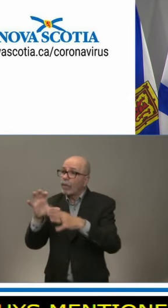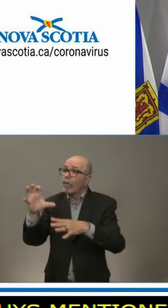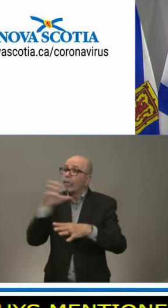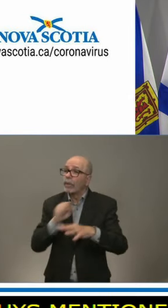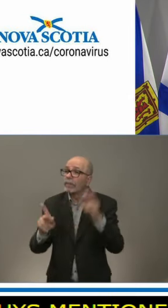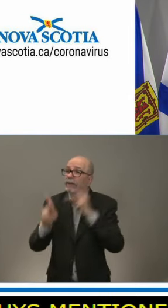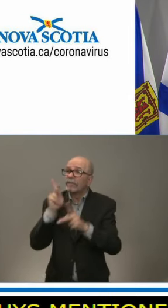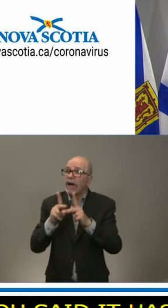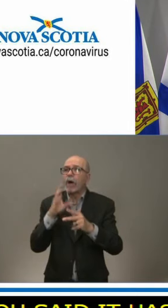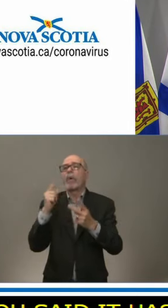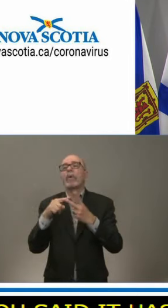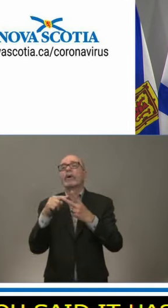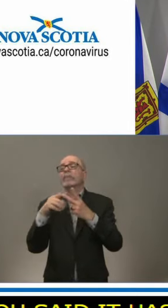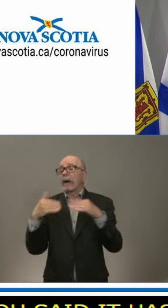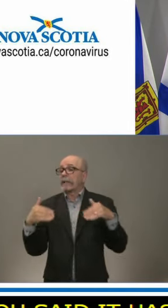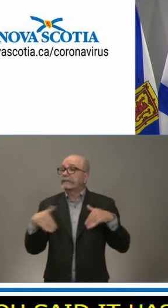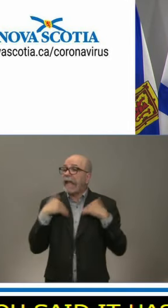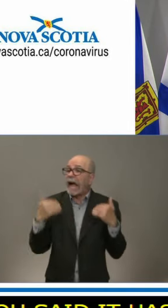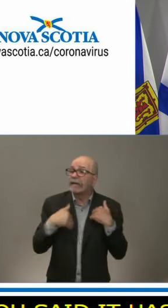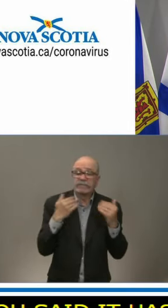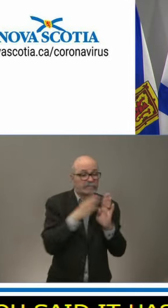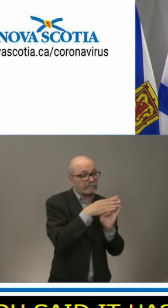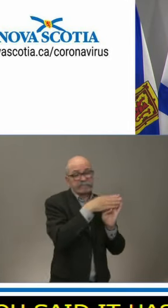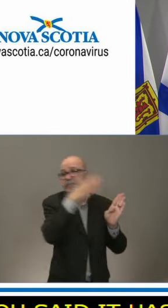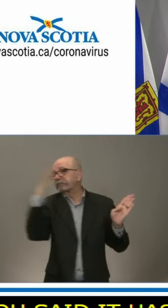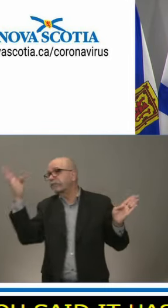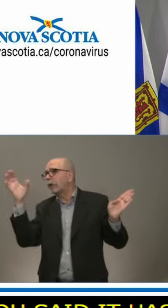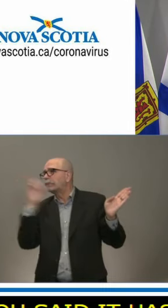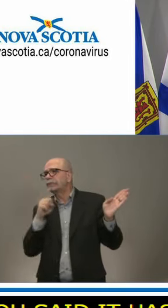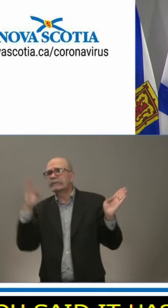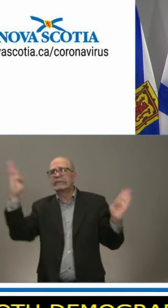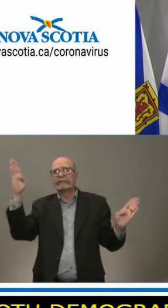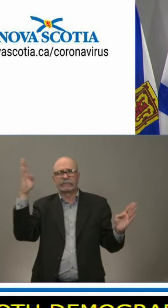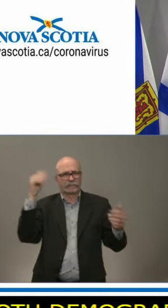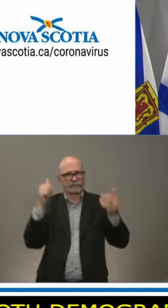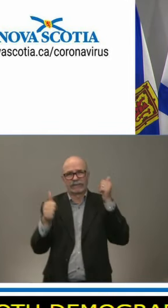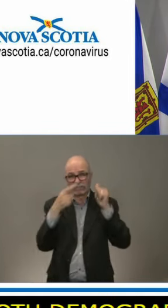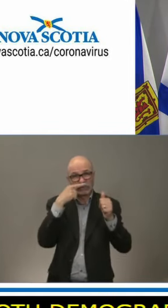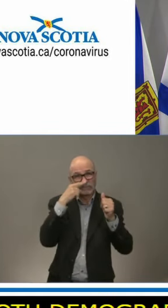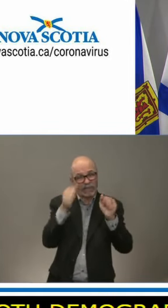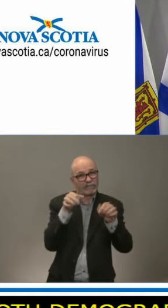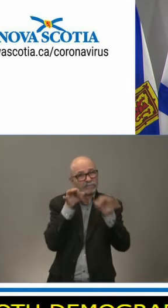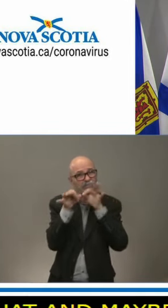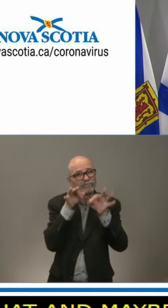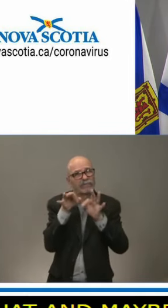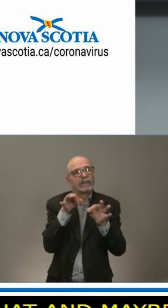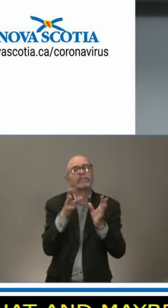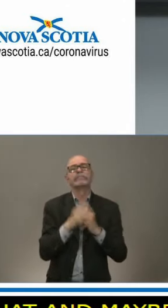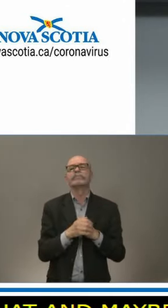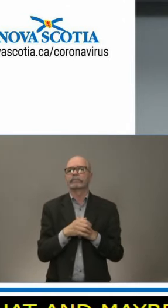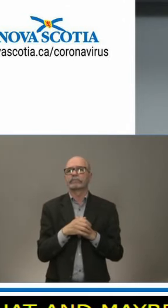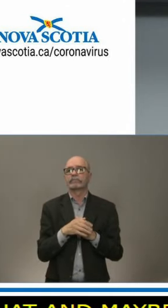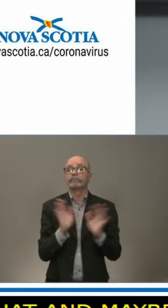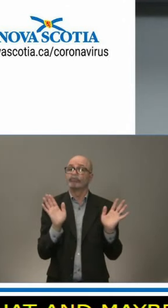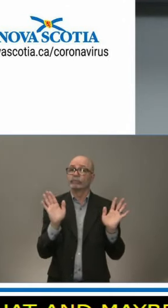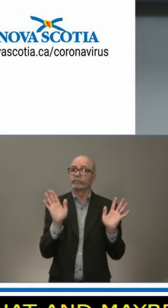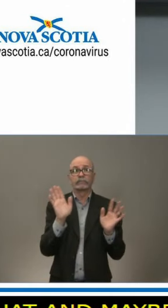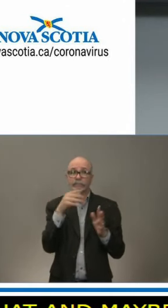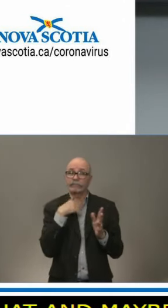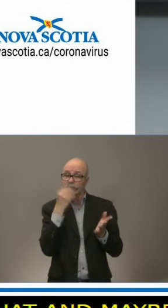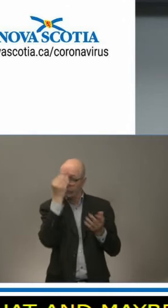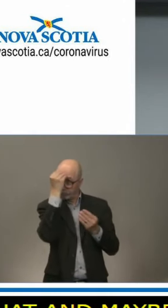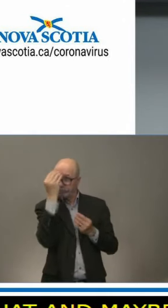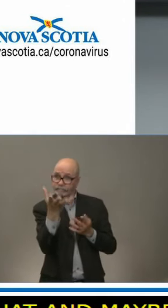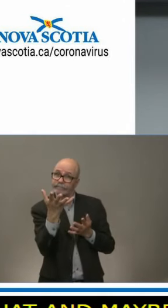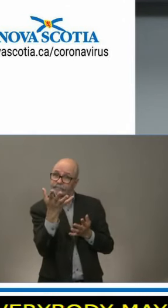maybe explain to people once again that everybody may be at risk? So if you look at how this disease is played out in places like